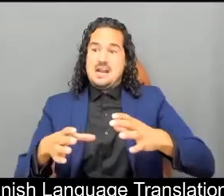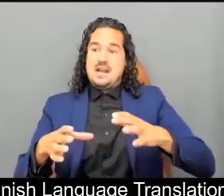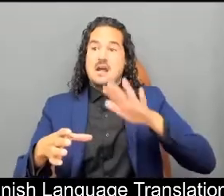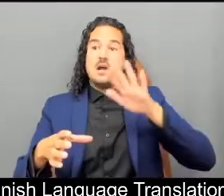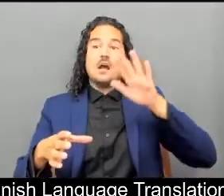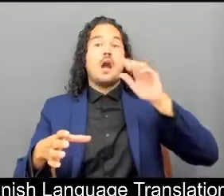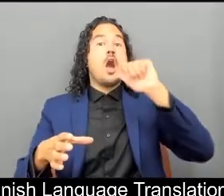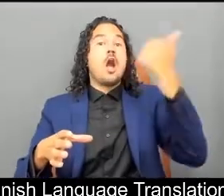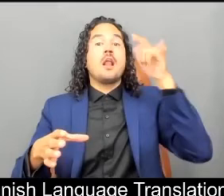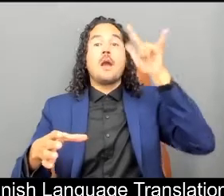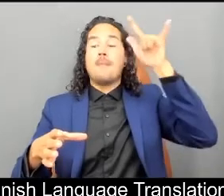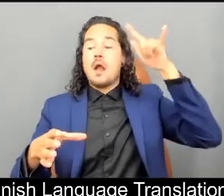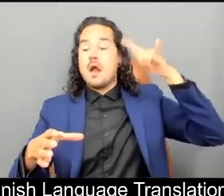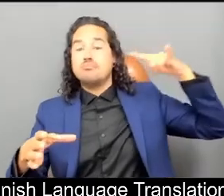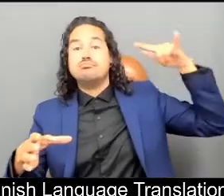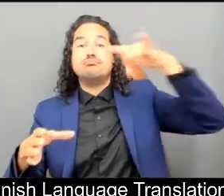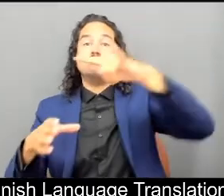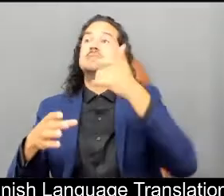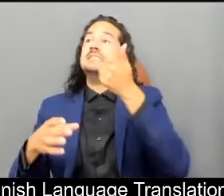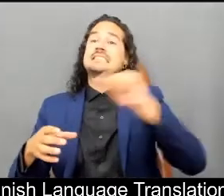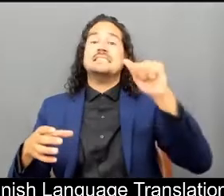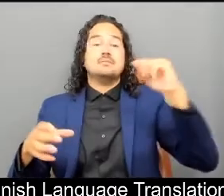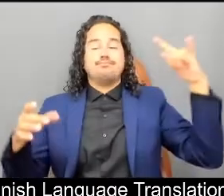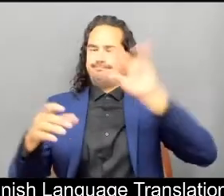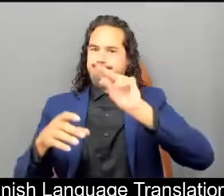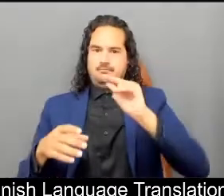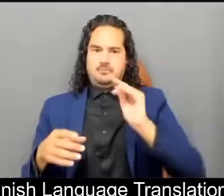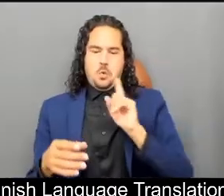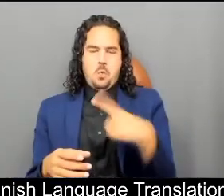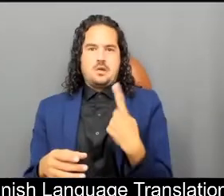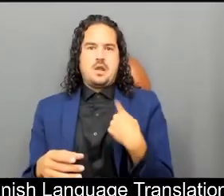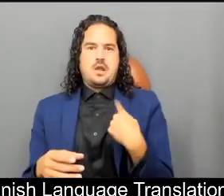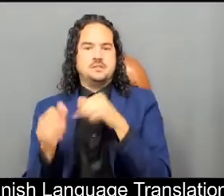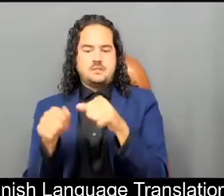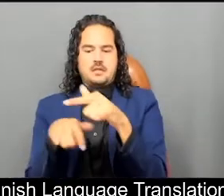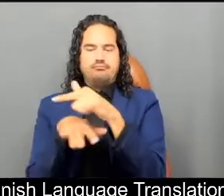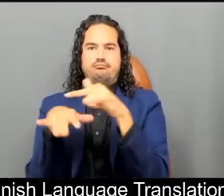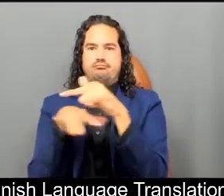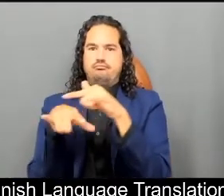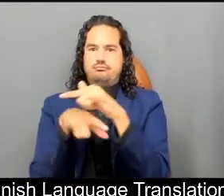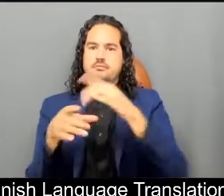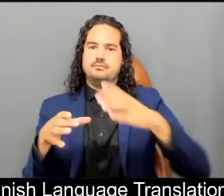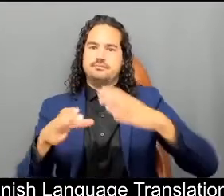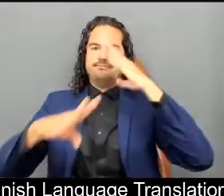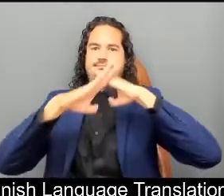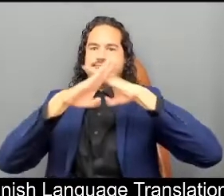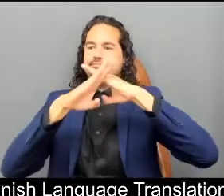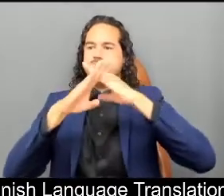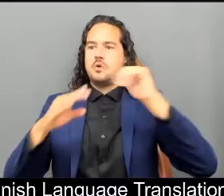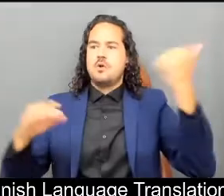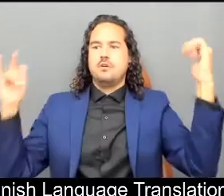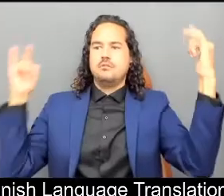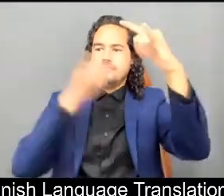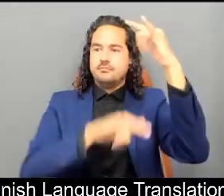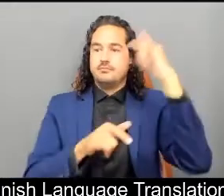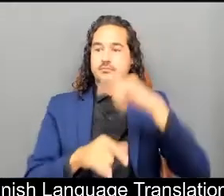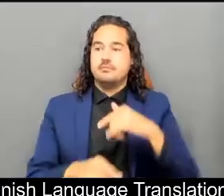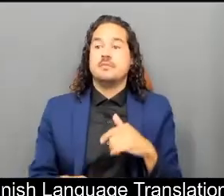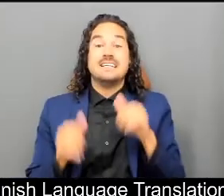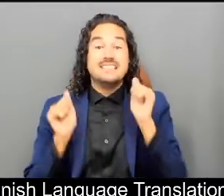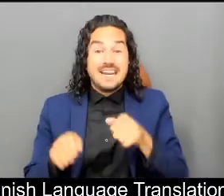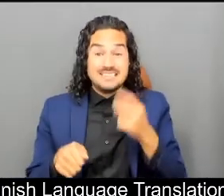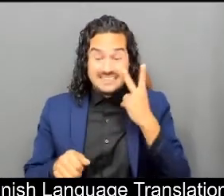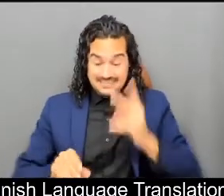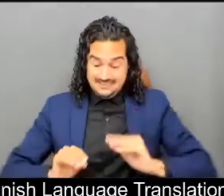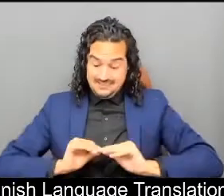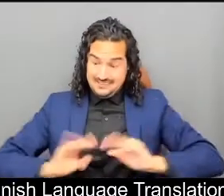However, we have to operate when we can see the ground. Our pilots require the ability to see ridge